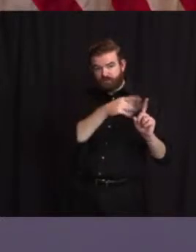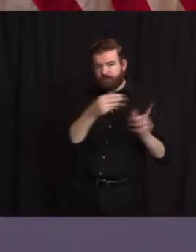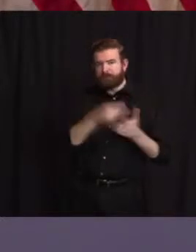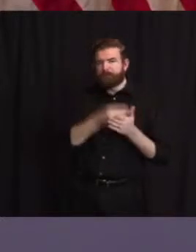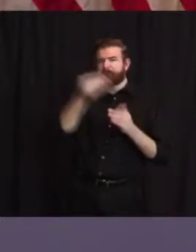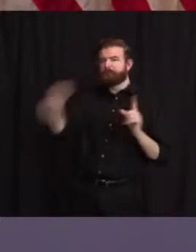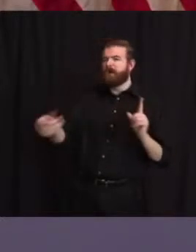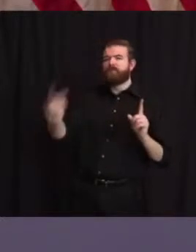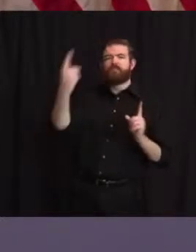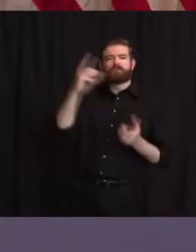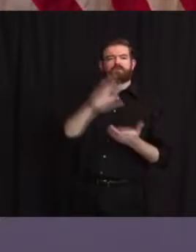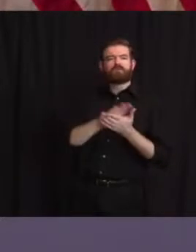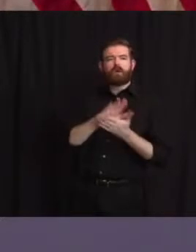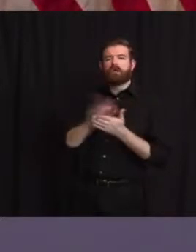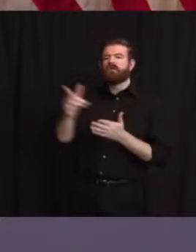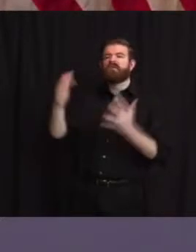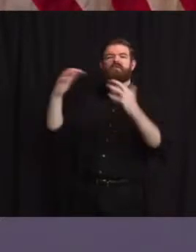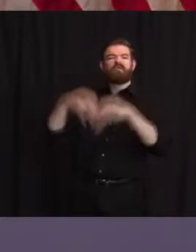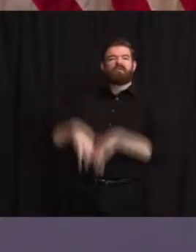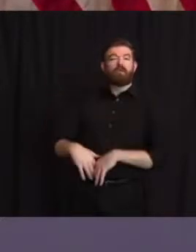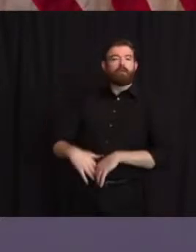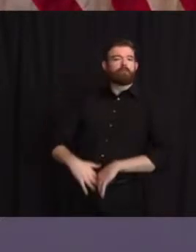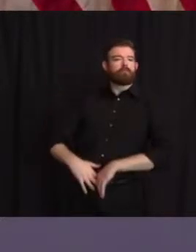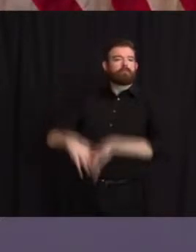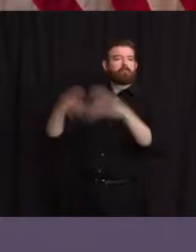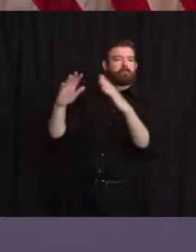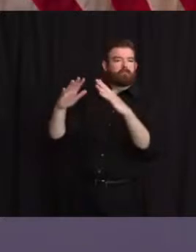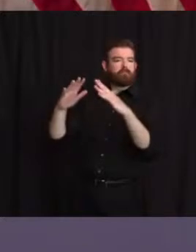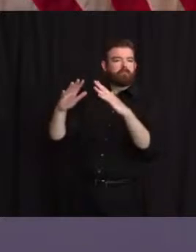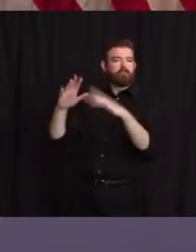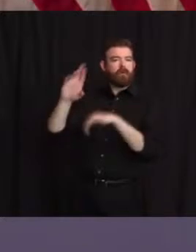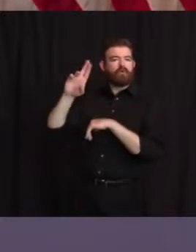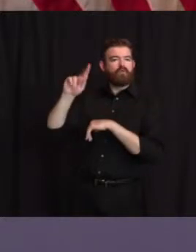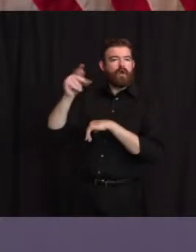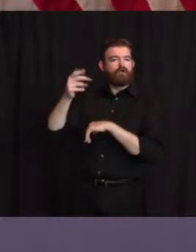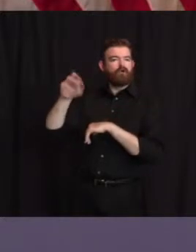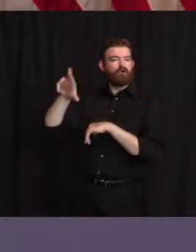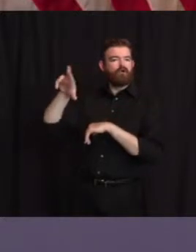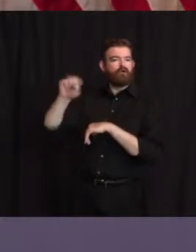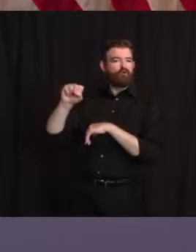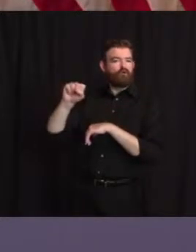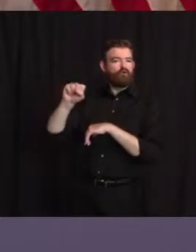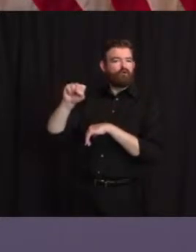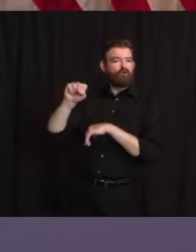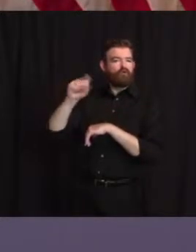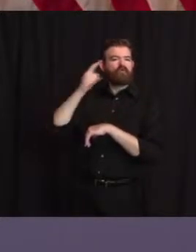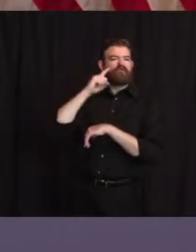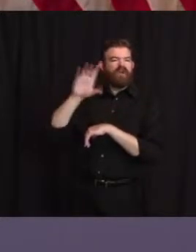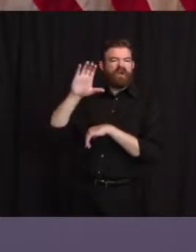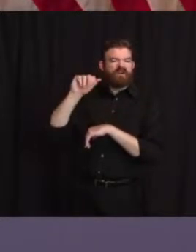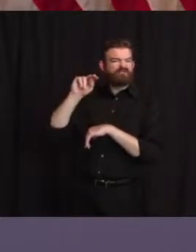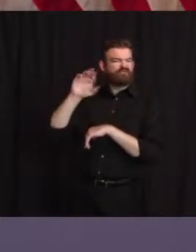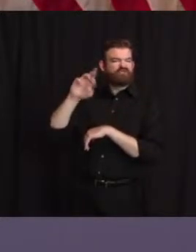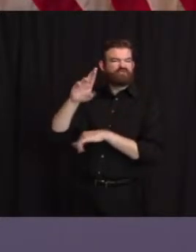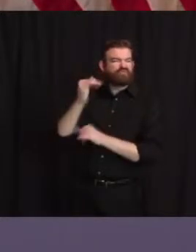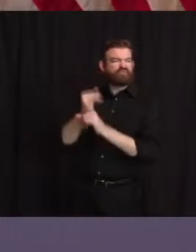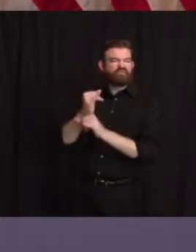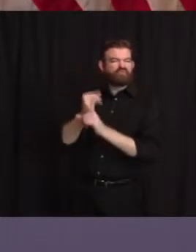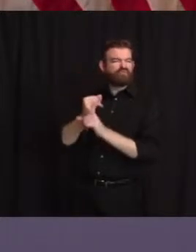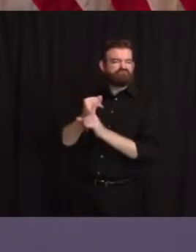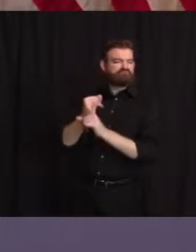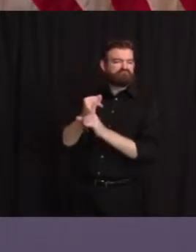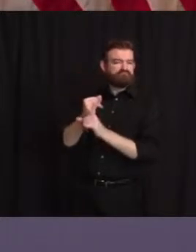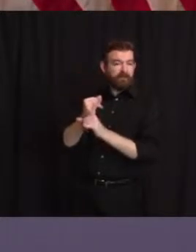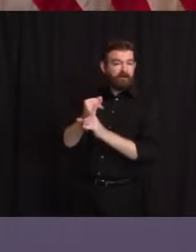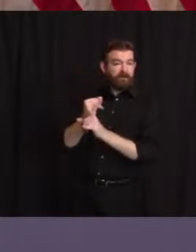Rutgers Cancer Institute. It's a school that was a private school for many years. I believe it's the alma mater of the Health Commissioner. But